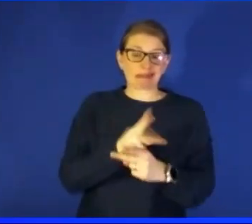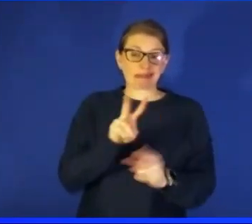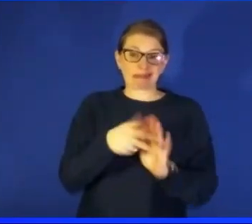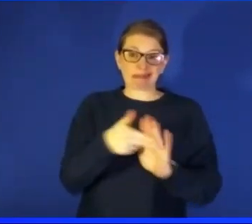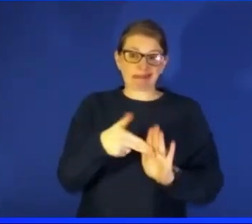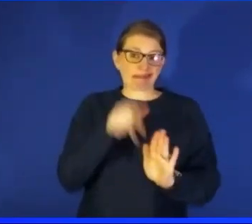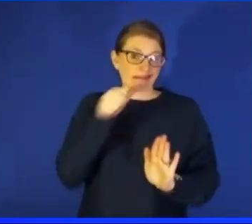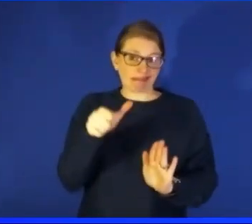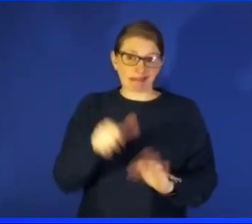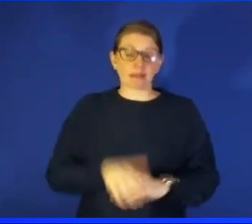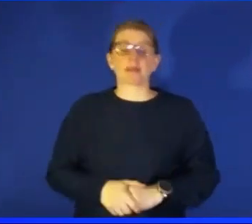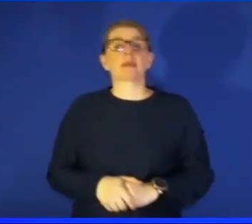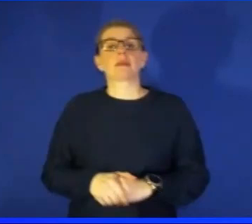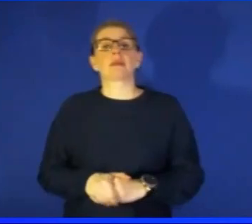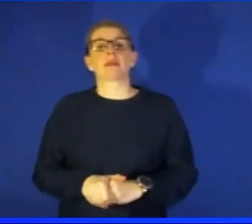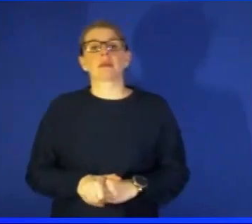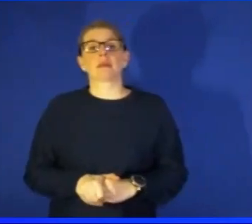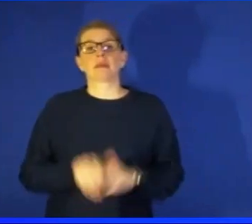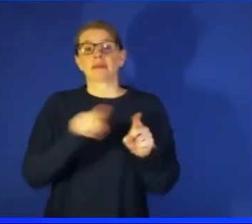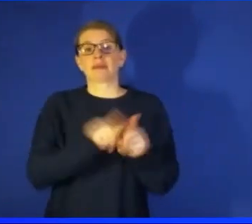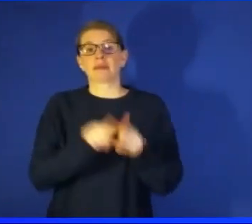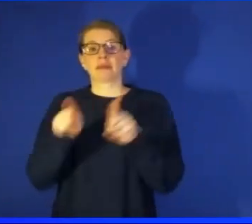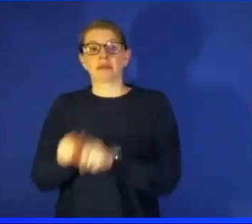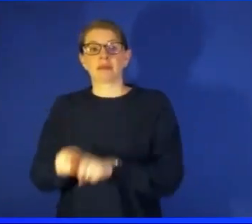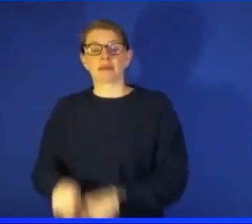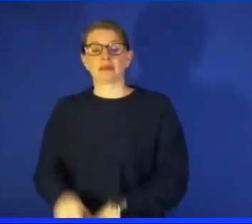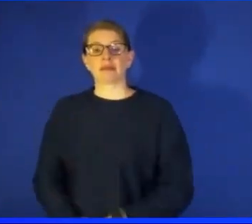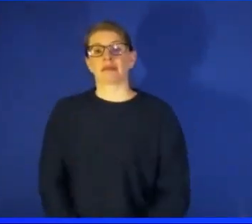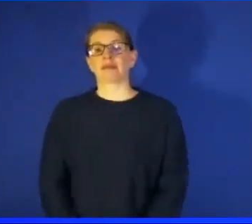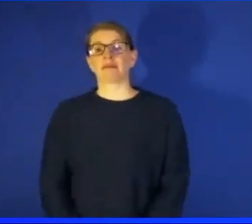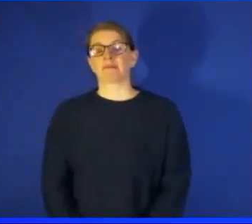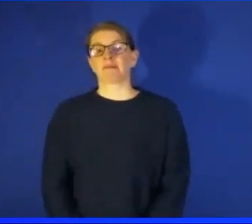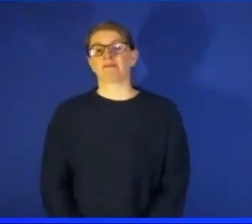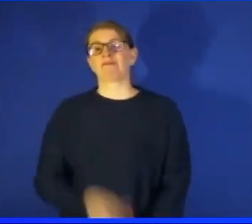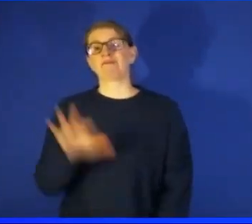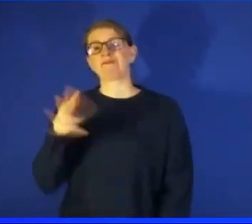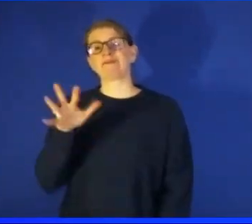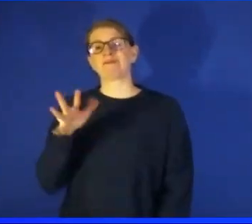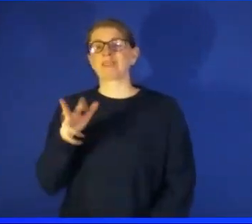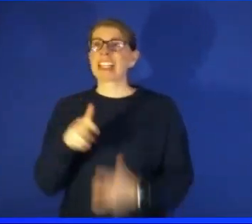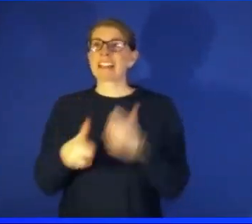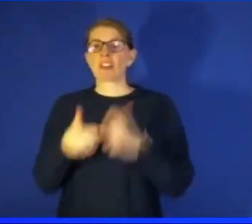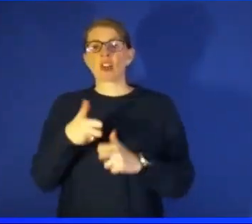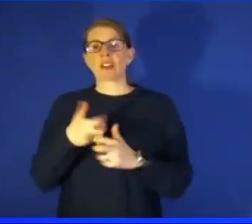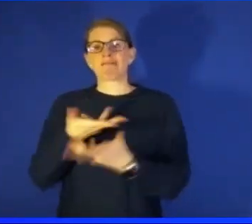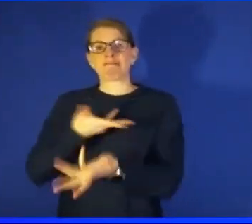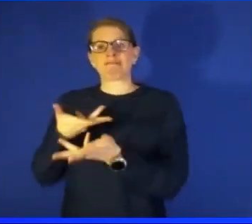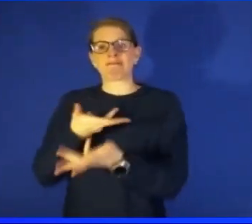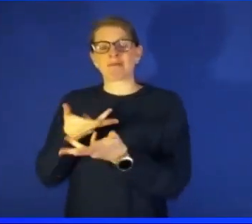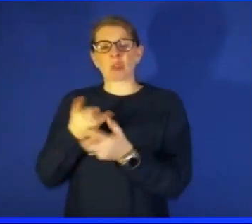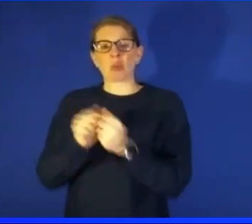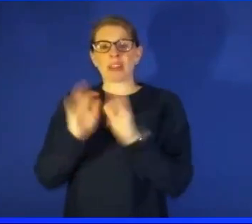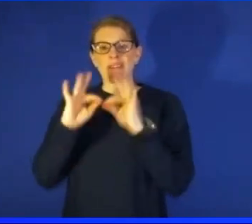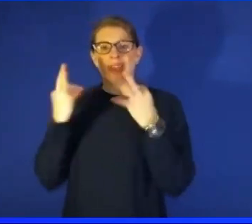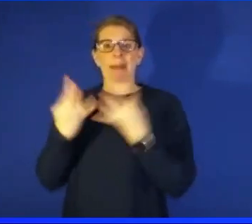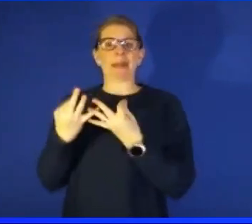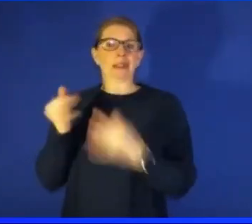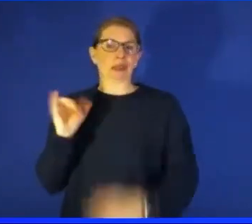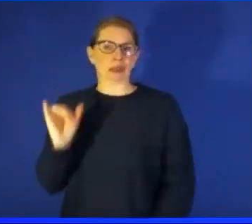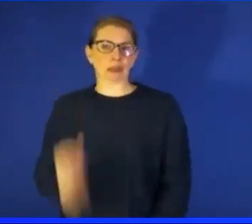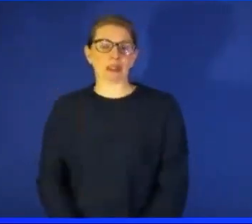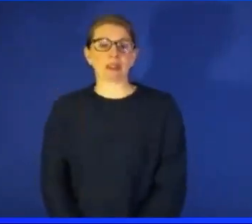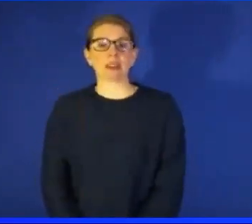that's kind of it's kind of difficult to have that conversation with families as well. So we see a